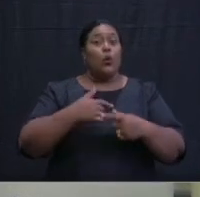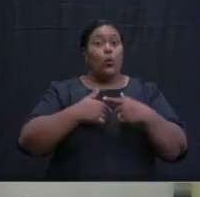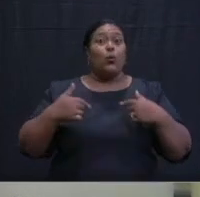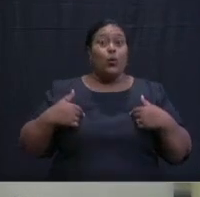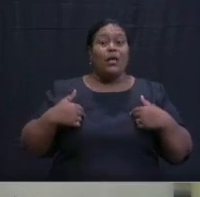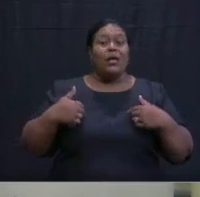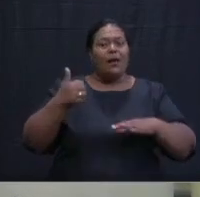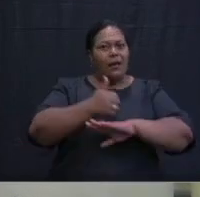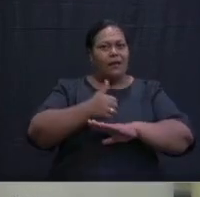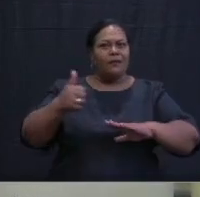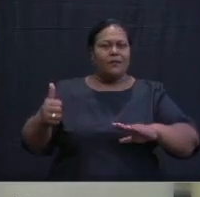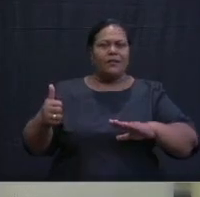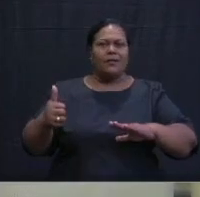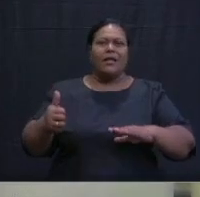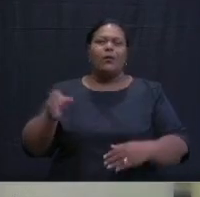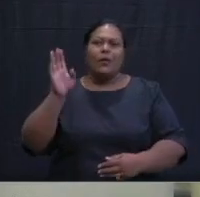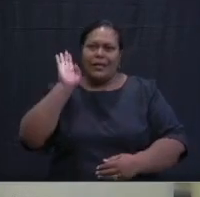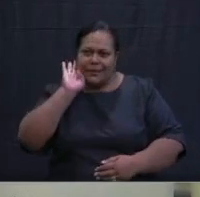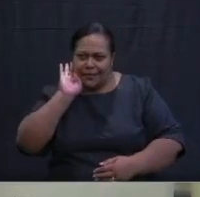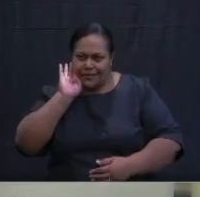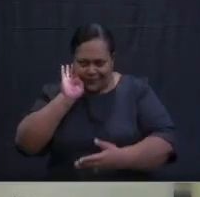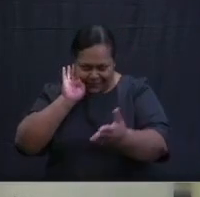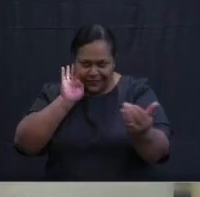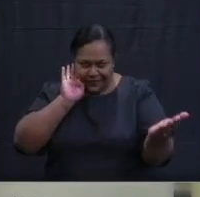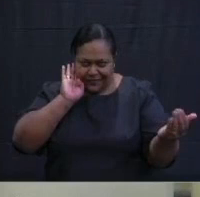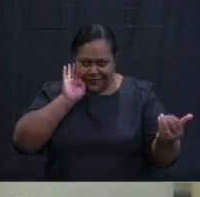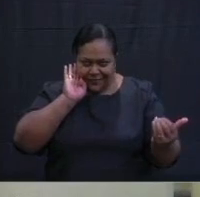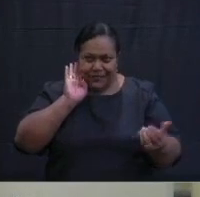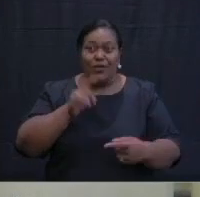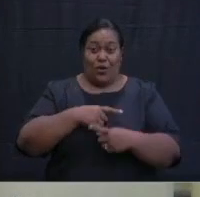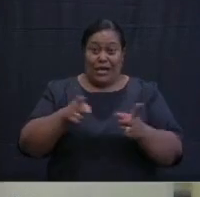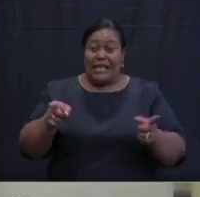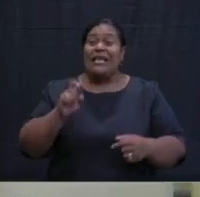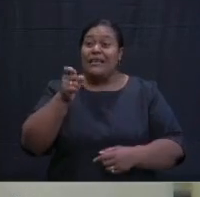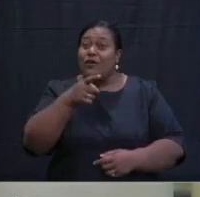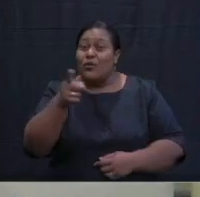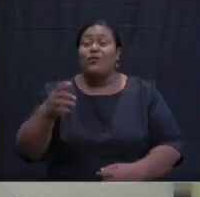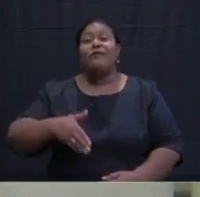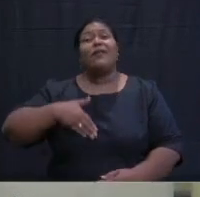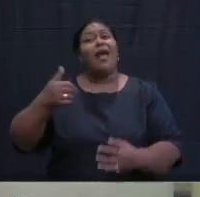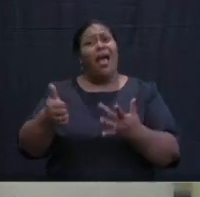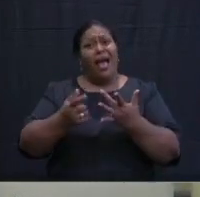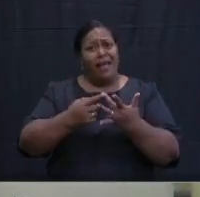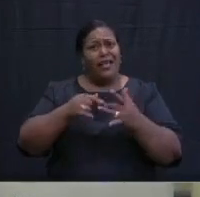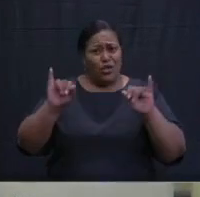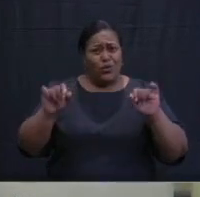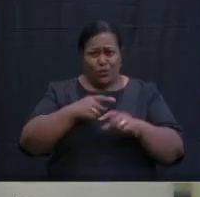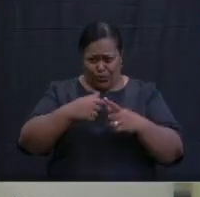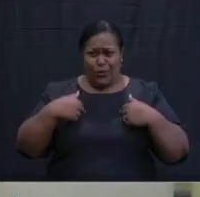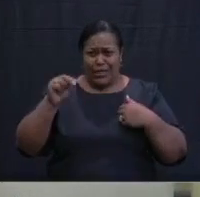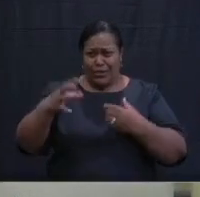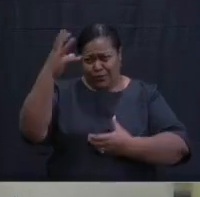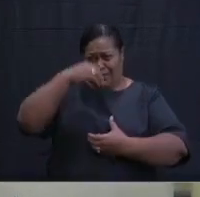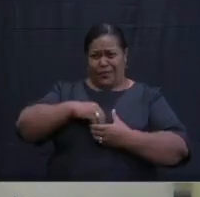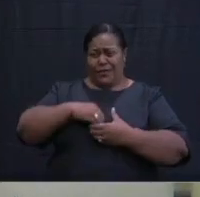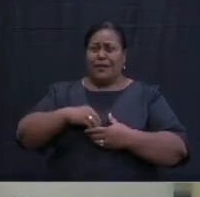are a government that listens, and if you feel there are other issues that we should consider,